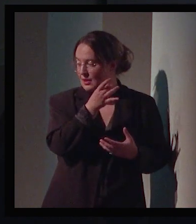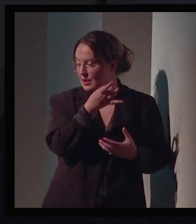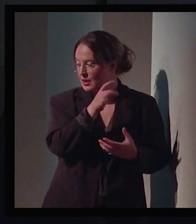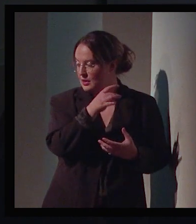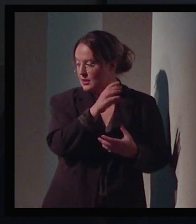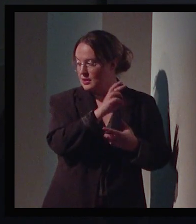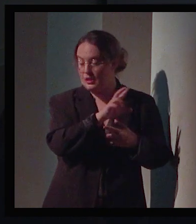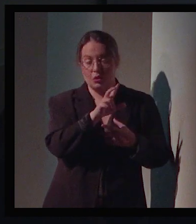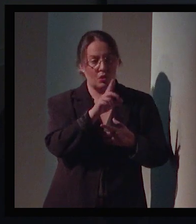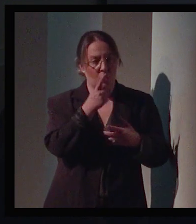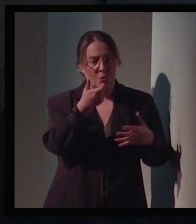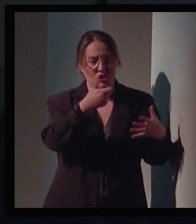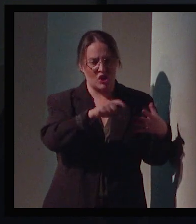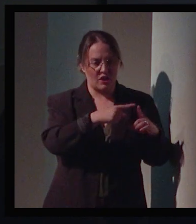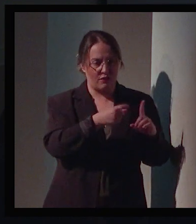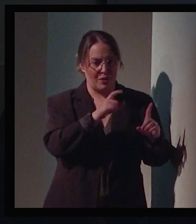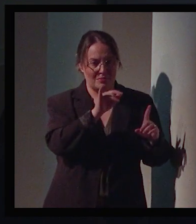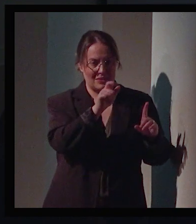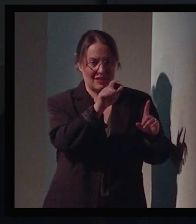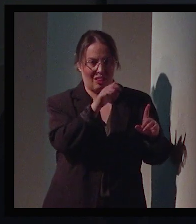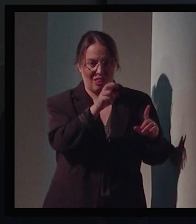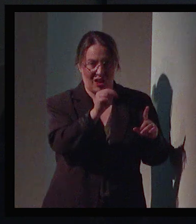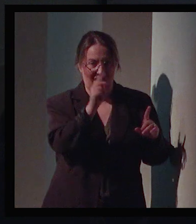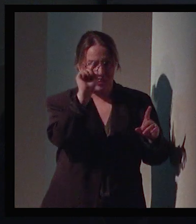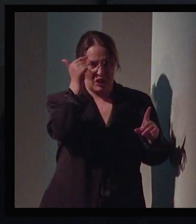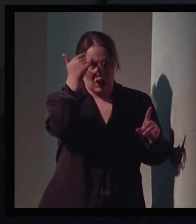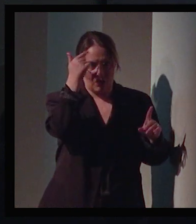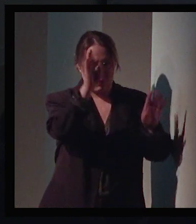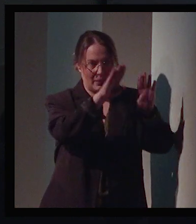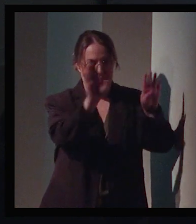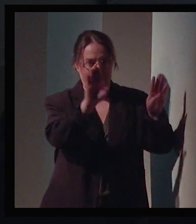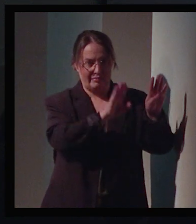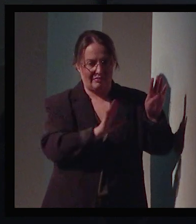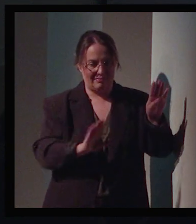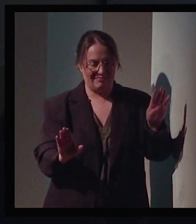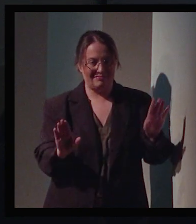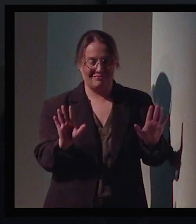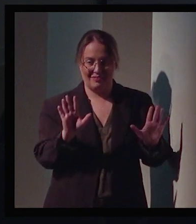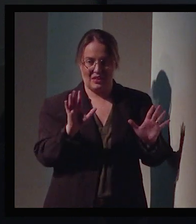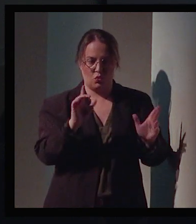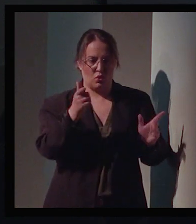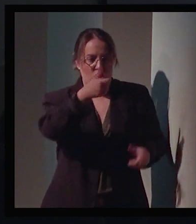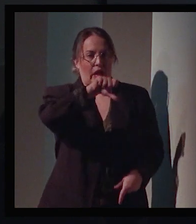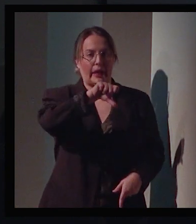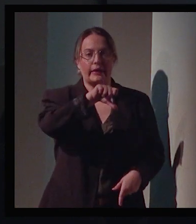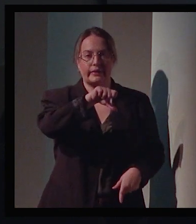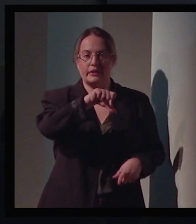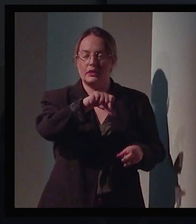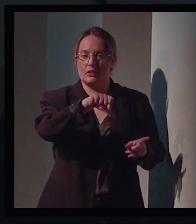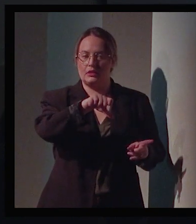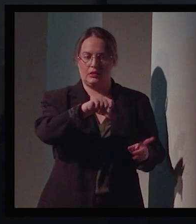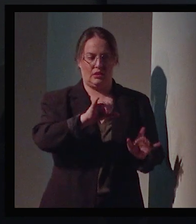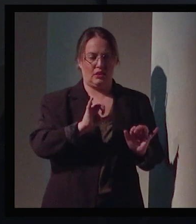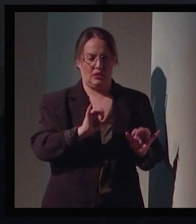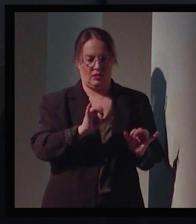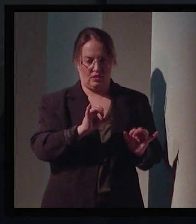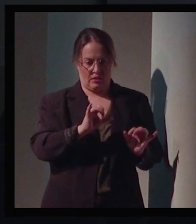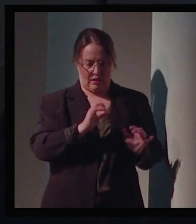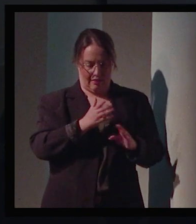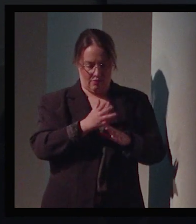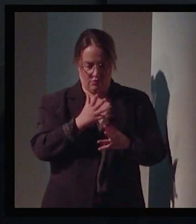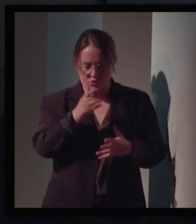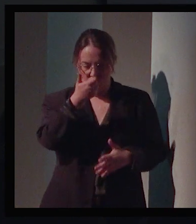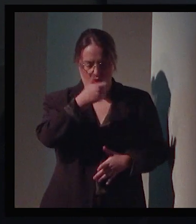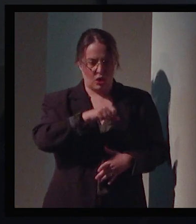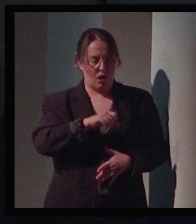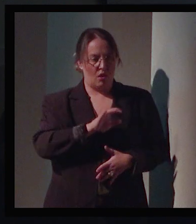yearly official government art exhibition that was sanctioned by the École des Beaux-Arts. When Manet's painting was rejected